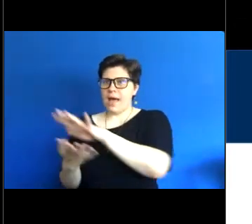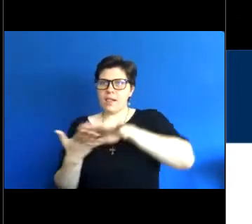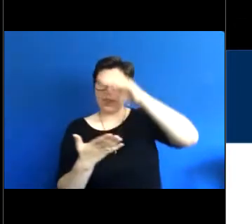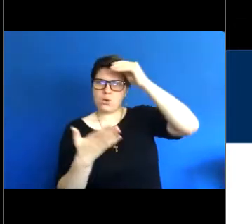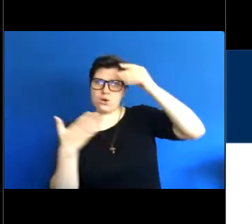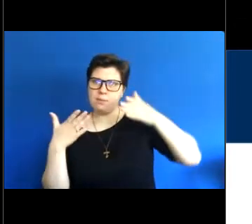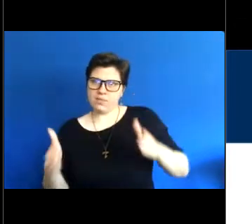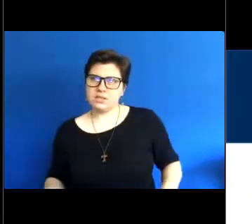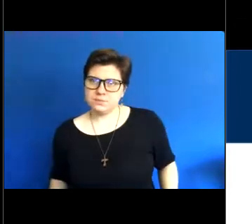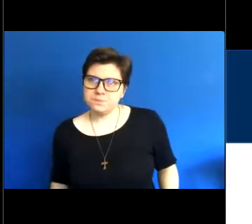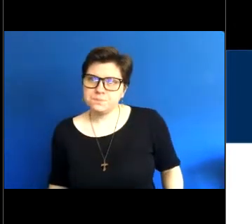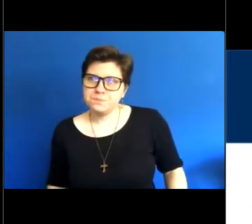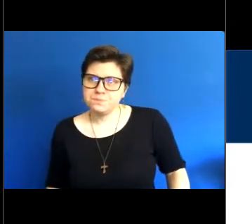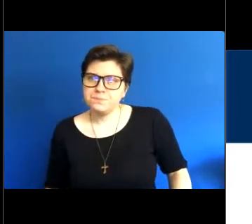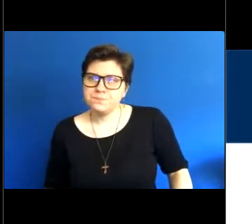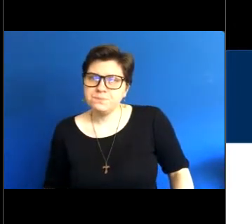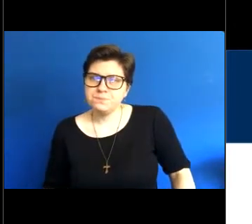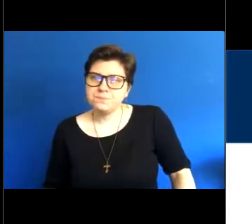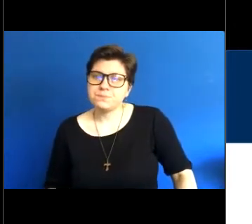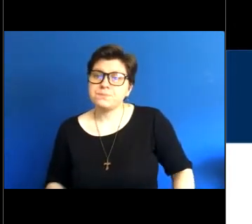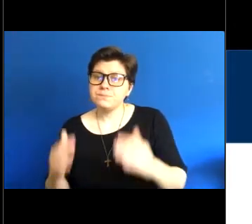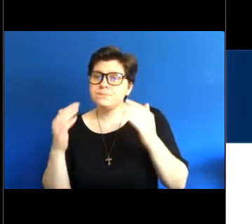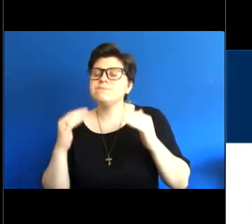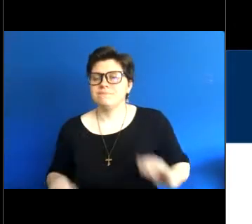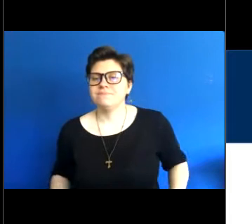mission. Next slide.